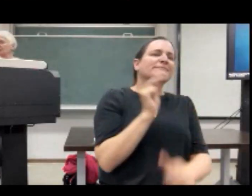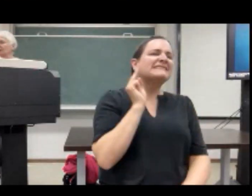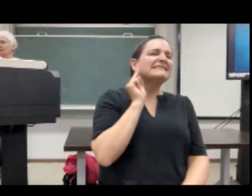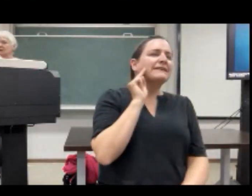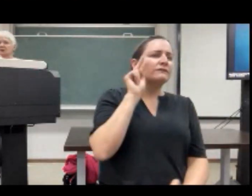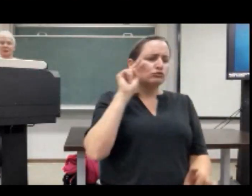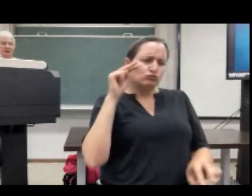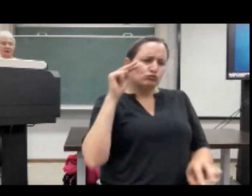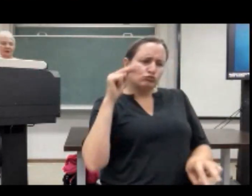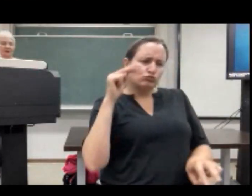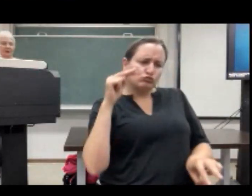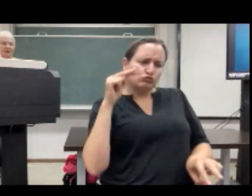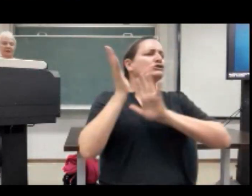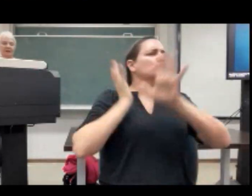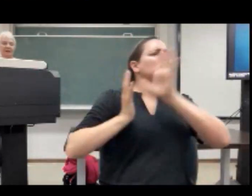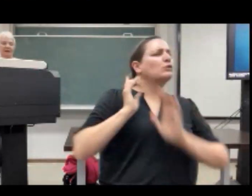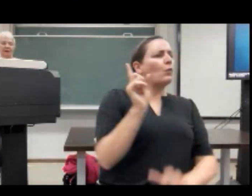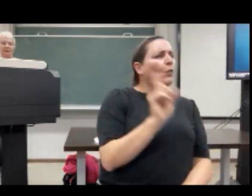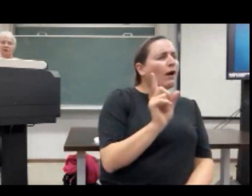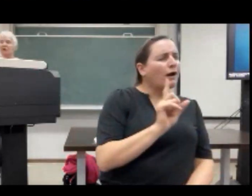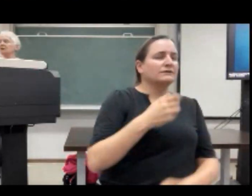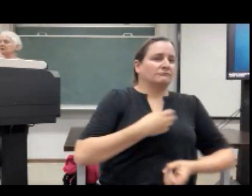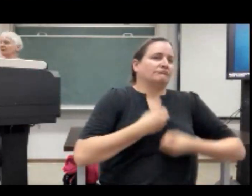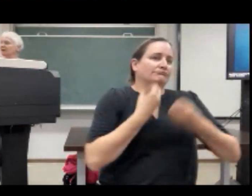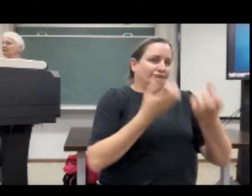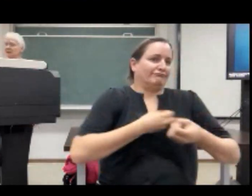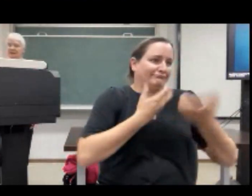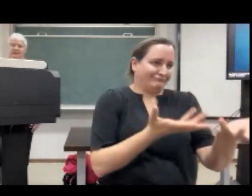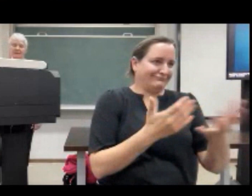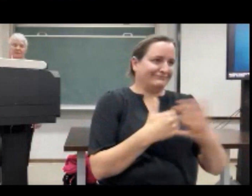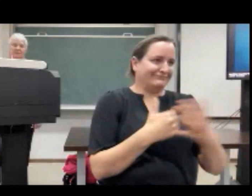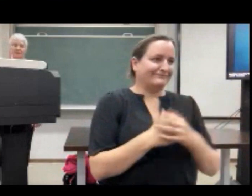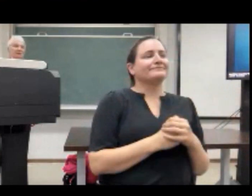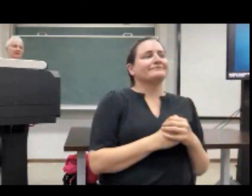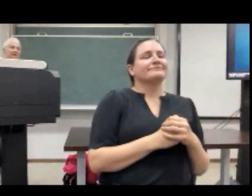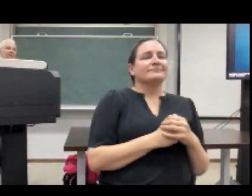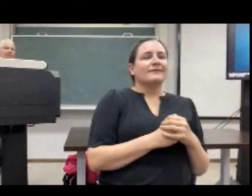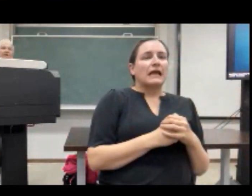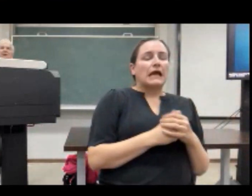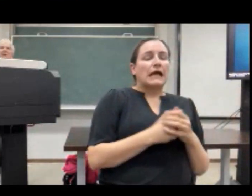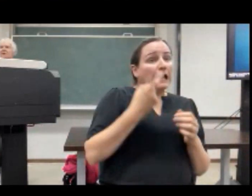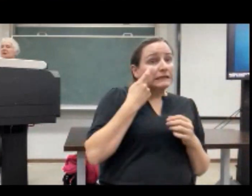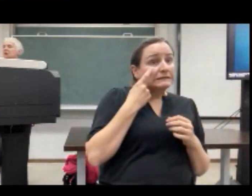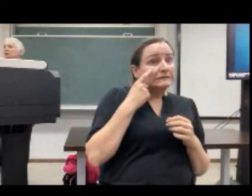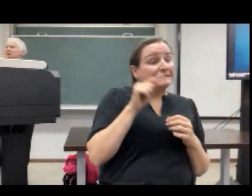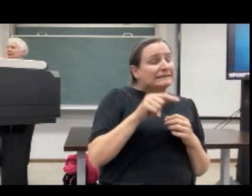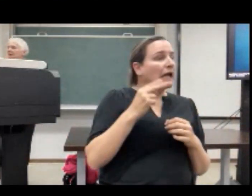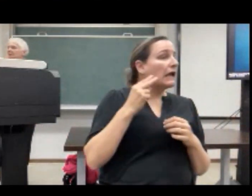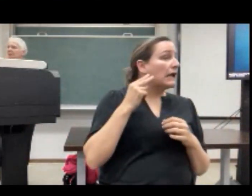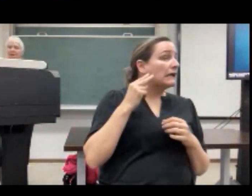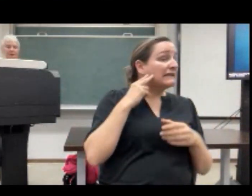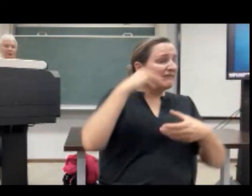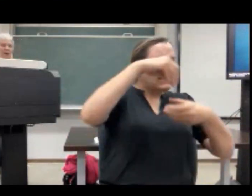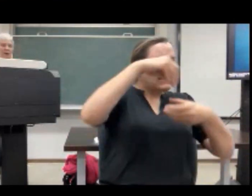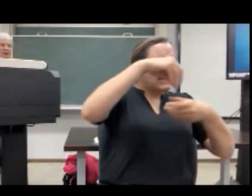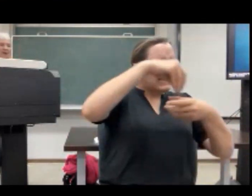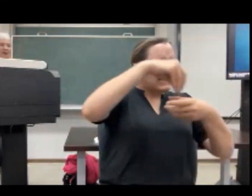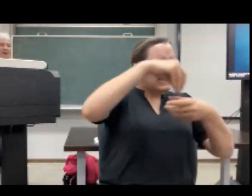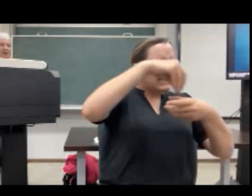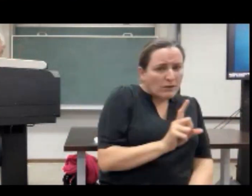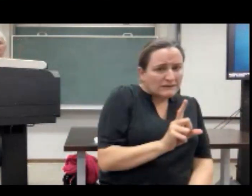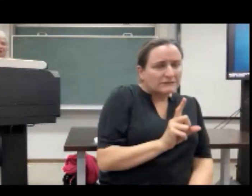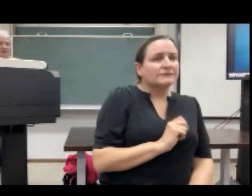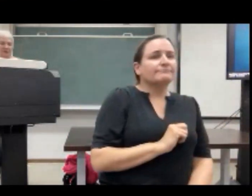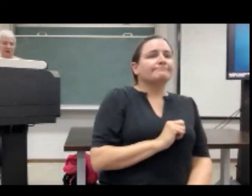topic. I'm going to look at the prevalence and the symptoms, something that's called information